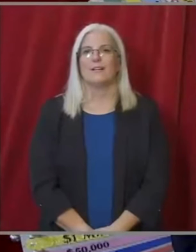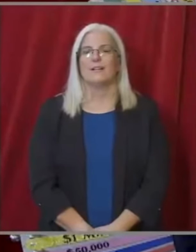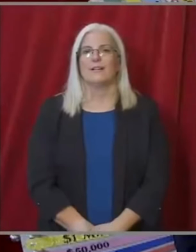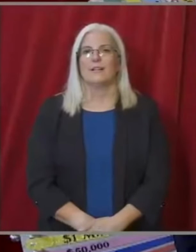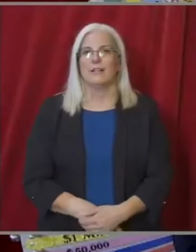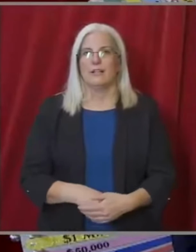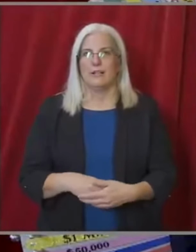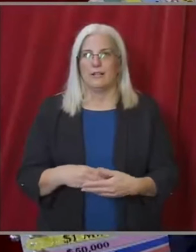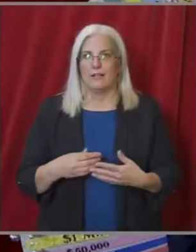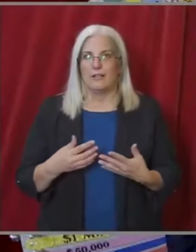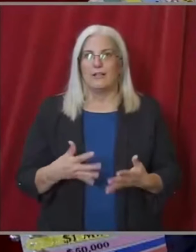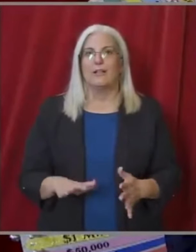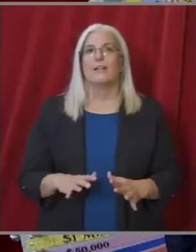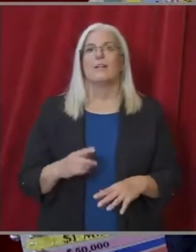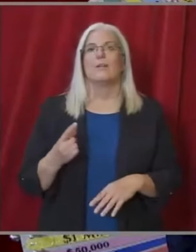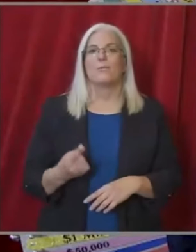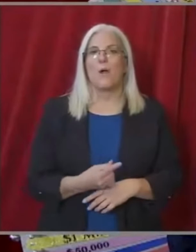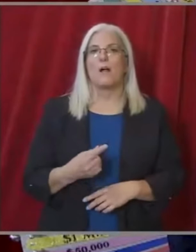three,